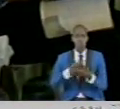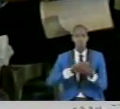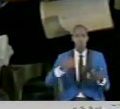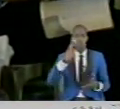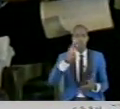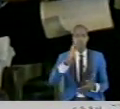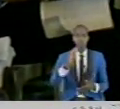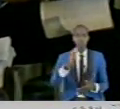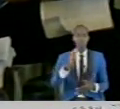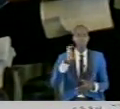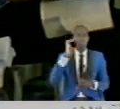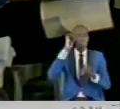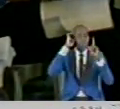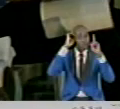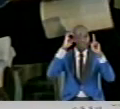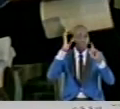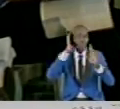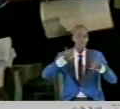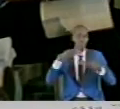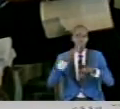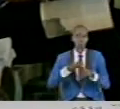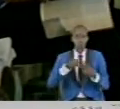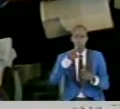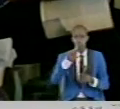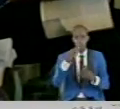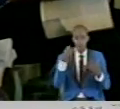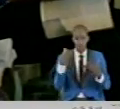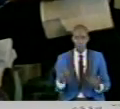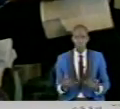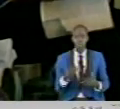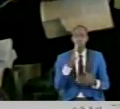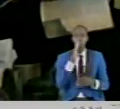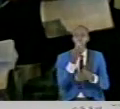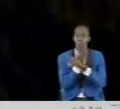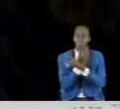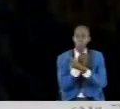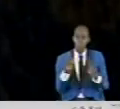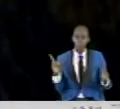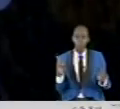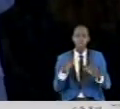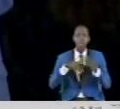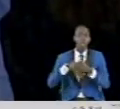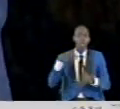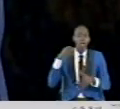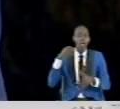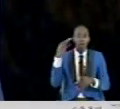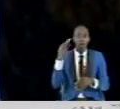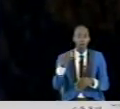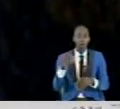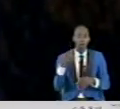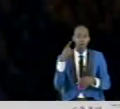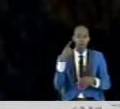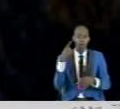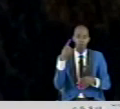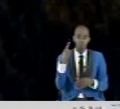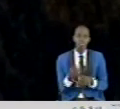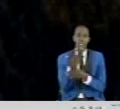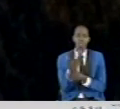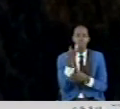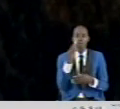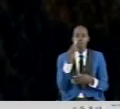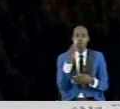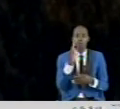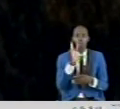Grant unto you that you being delivered out of the hands of your enemies